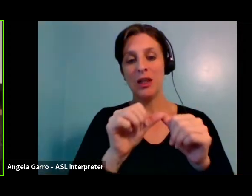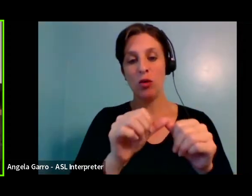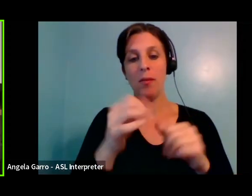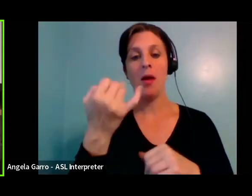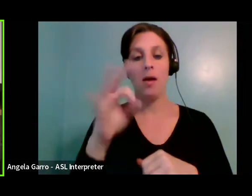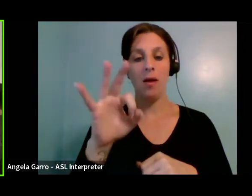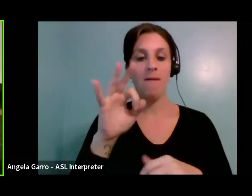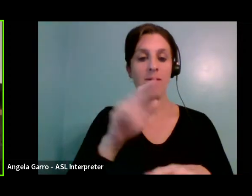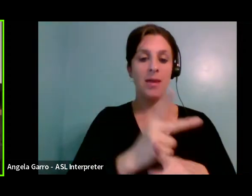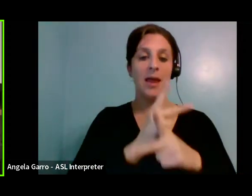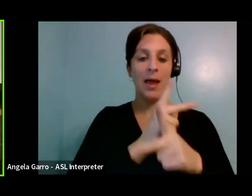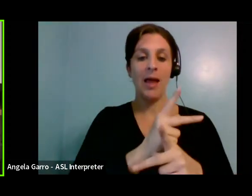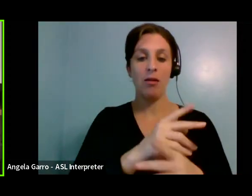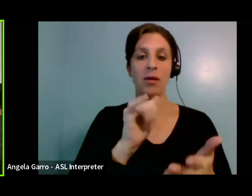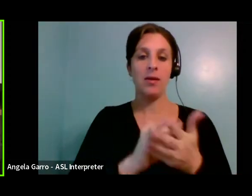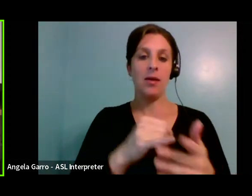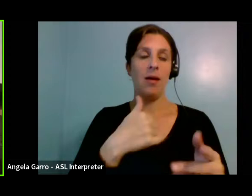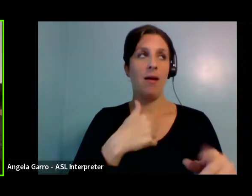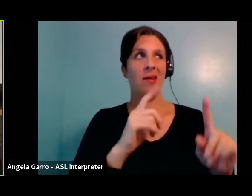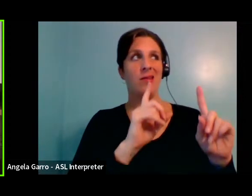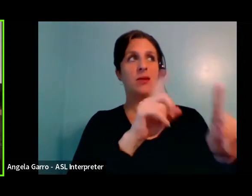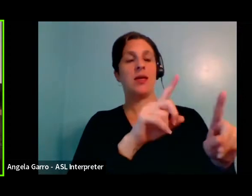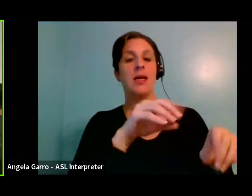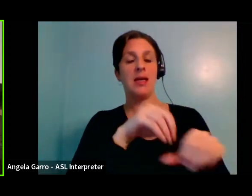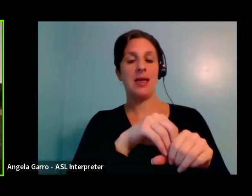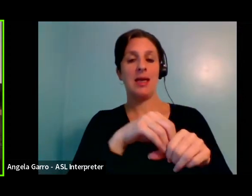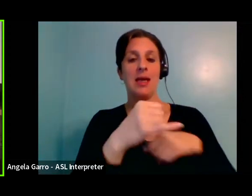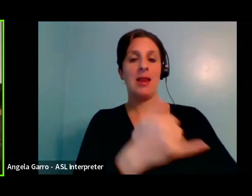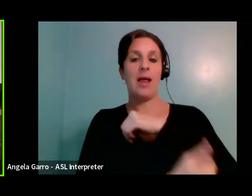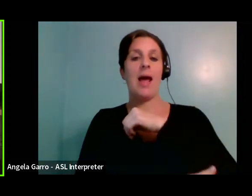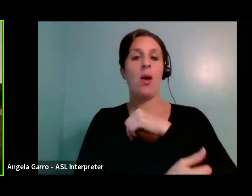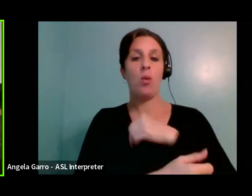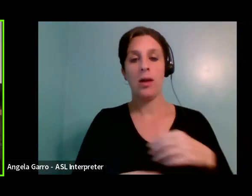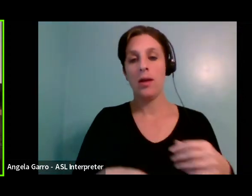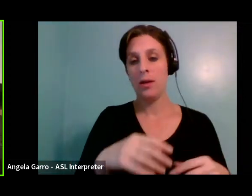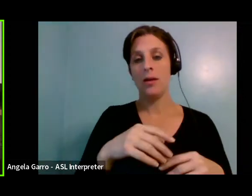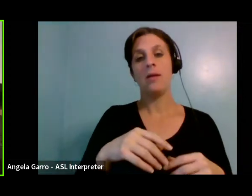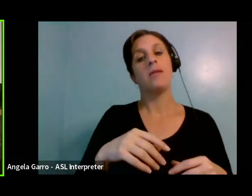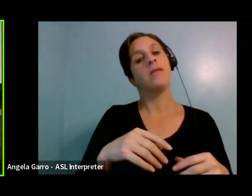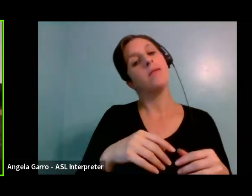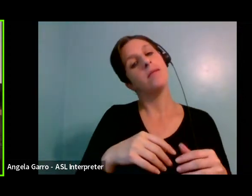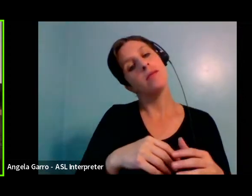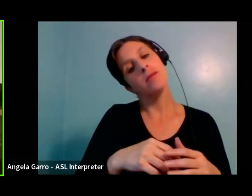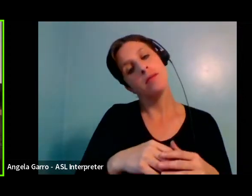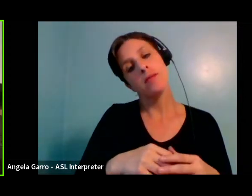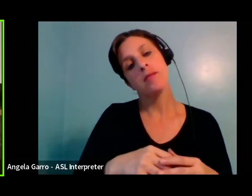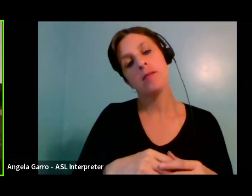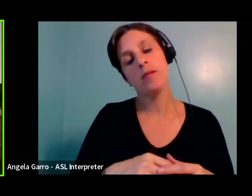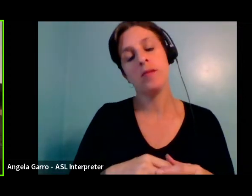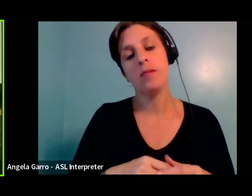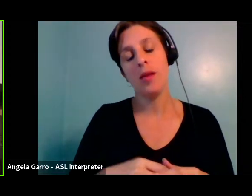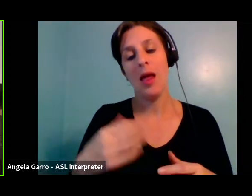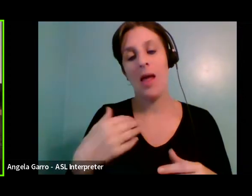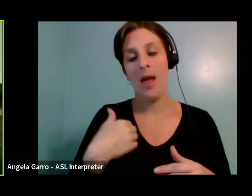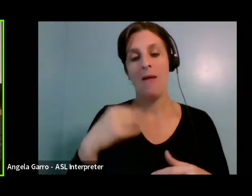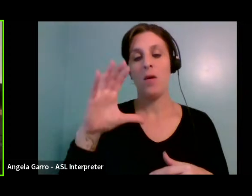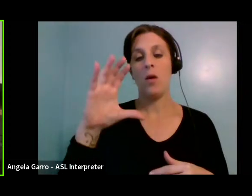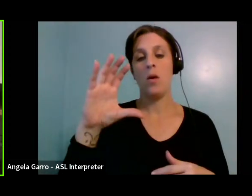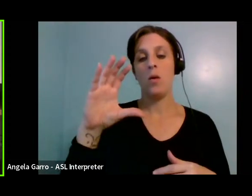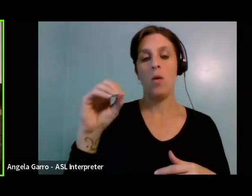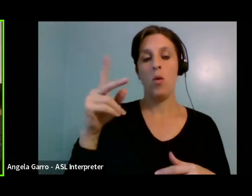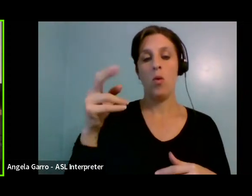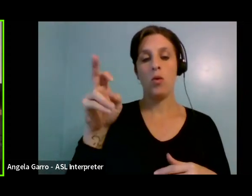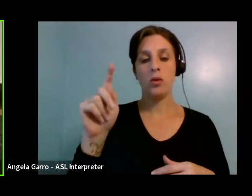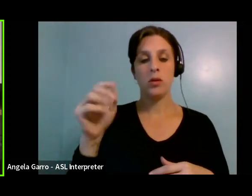Care that I had attended in the county. There's a cohort of school